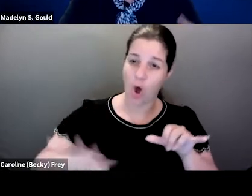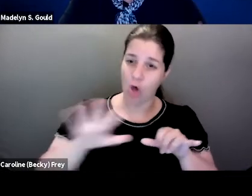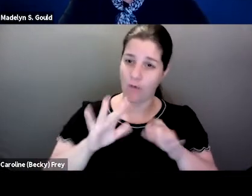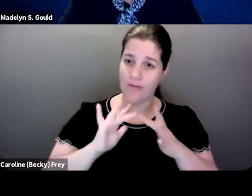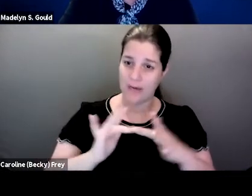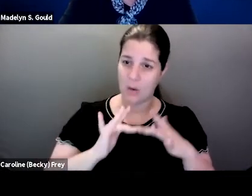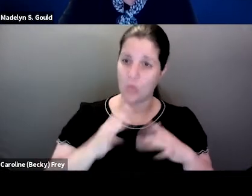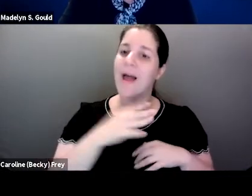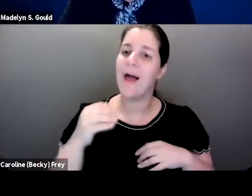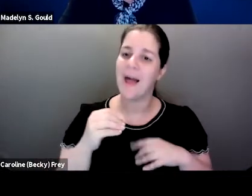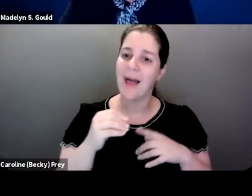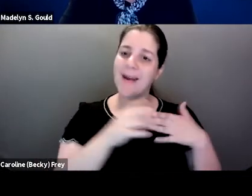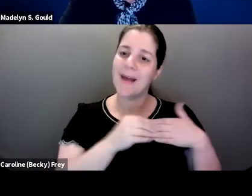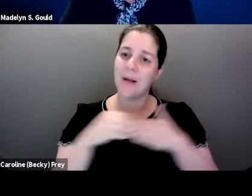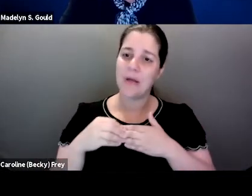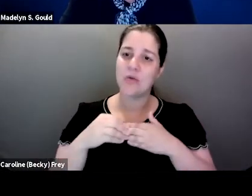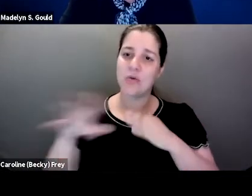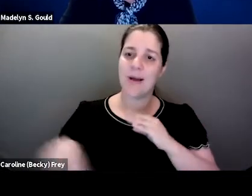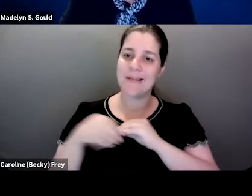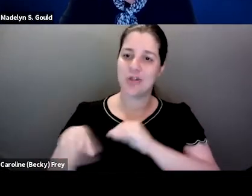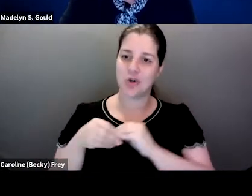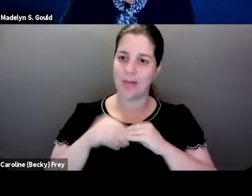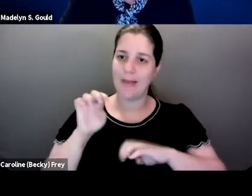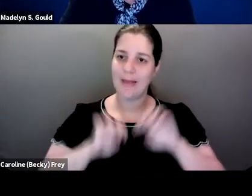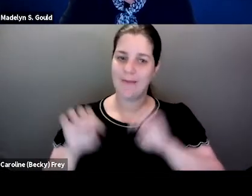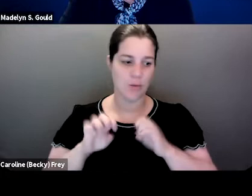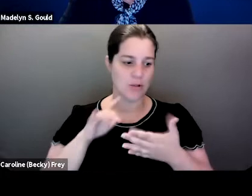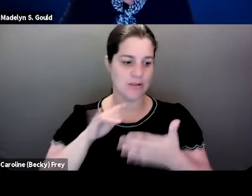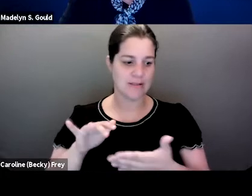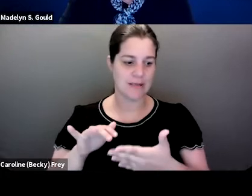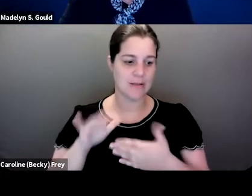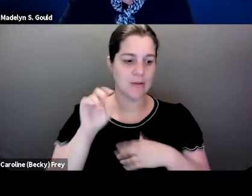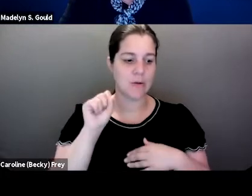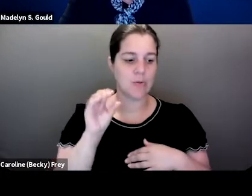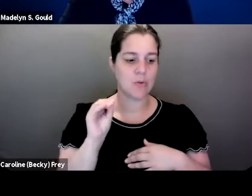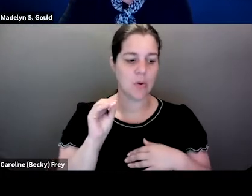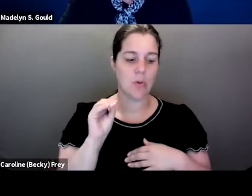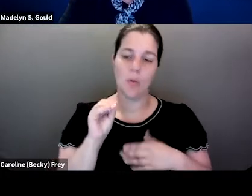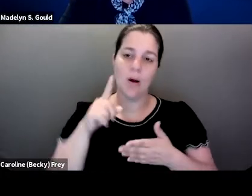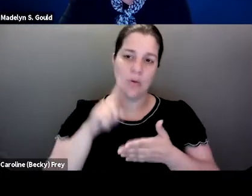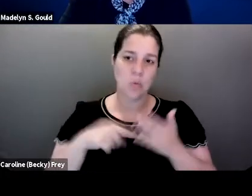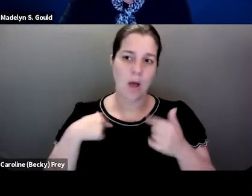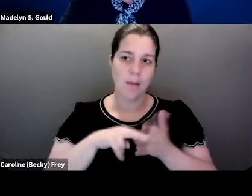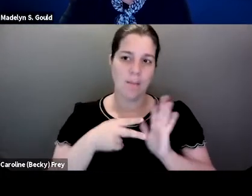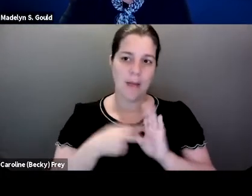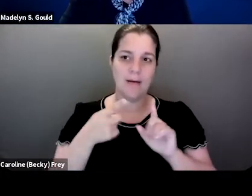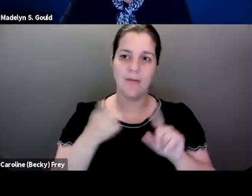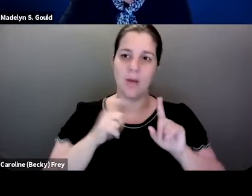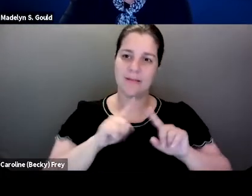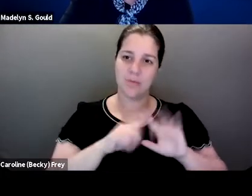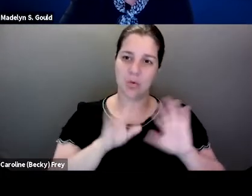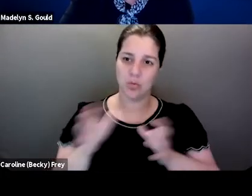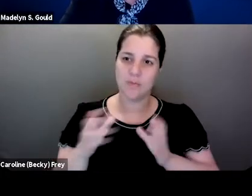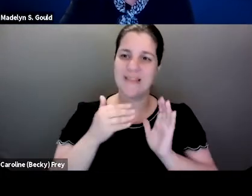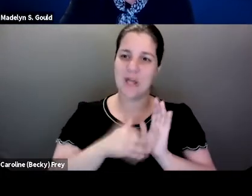turn led to additional evaluation studies. And so that's what we've meant by this very fruitful iterative process